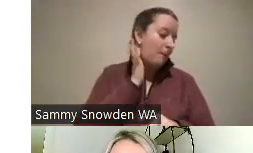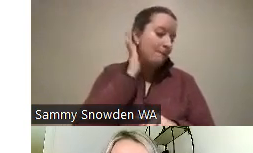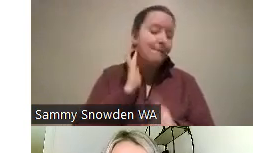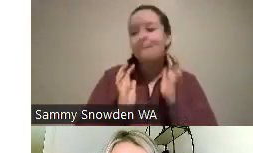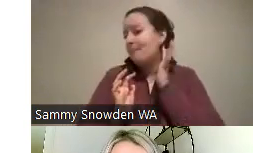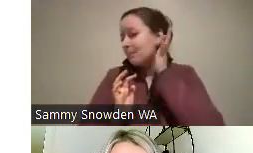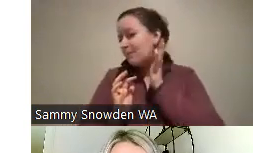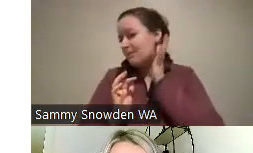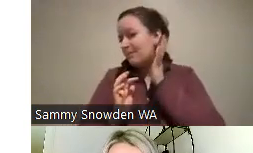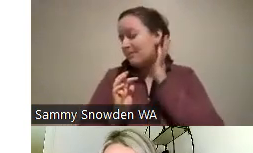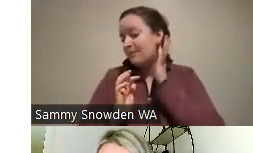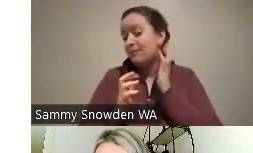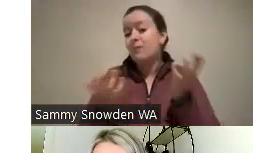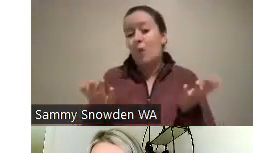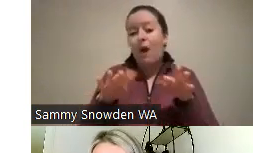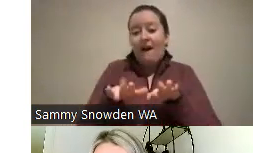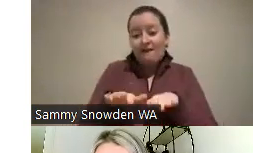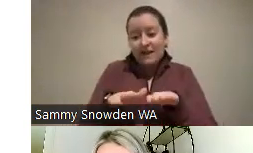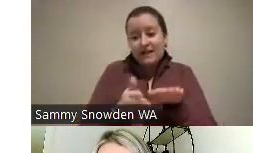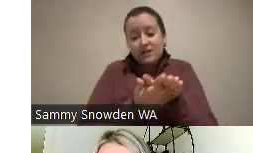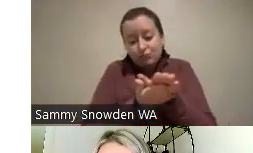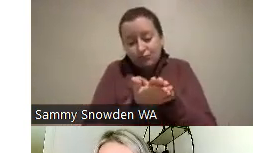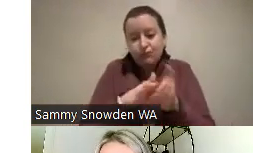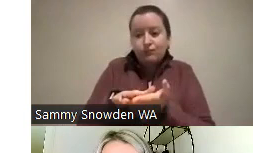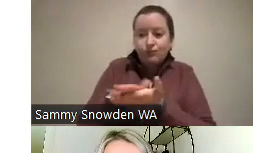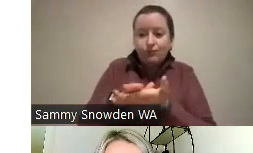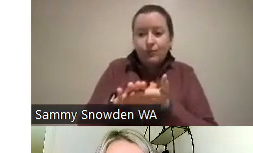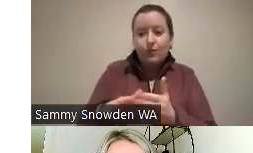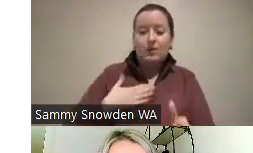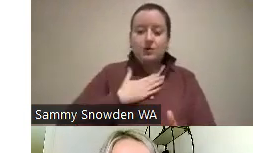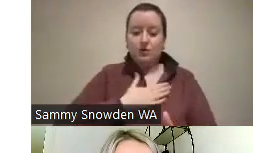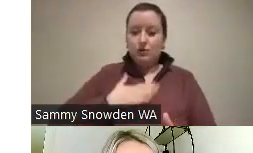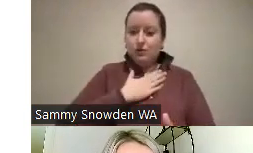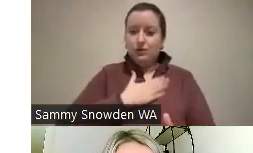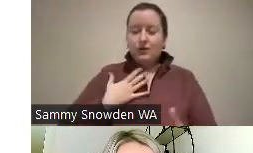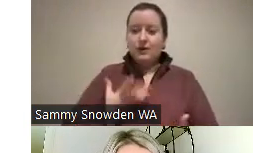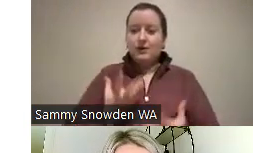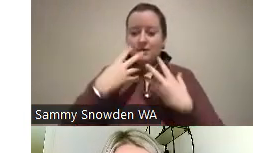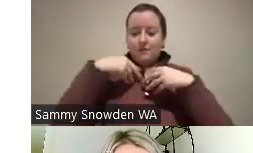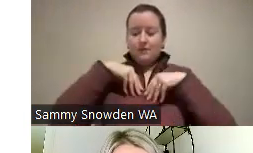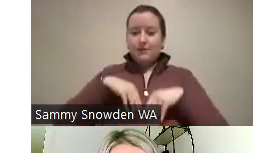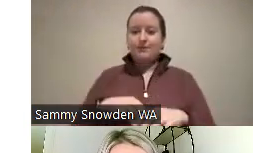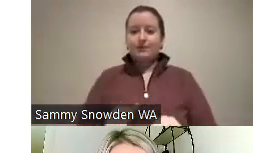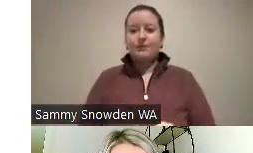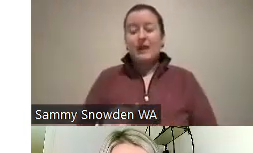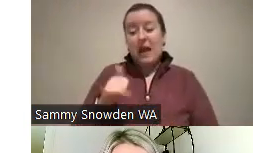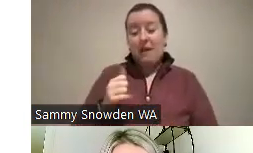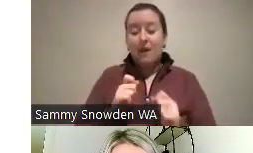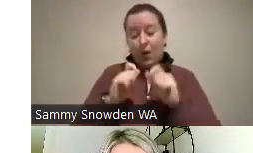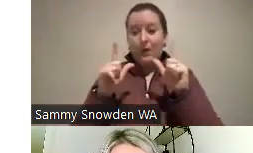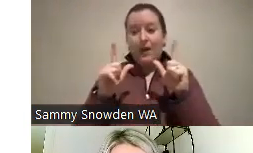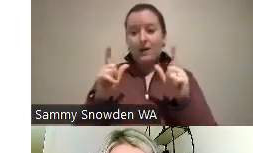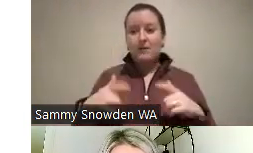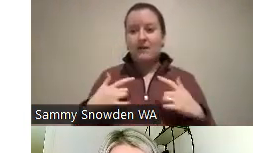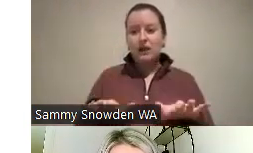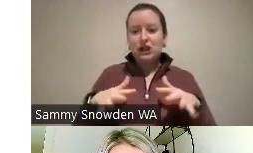and you literally will have balance, emotional balance, especially if you wake up feeling quite jittery and anxious. It's a great way to